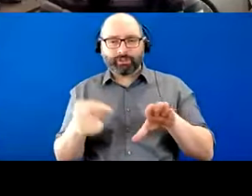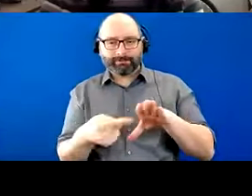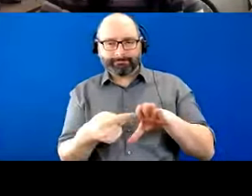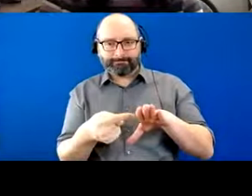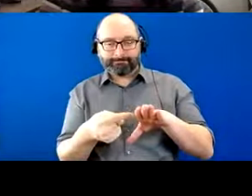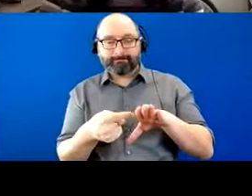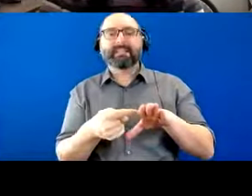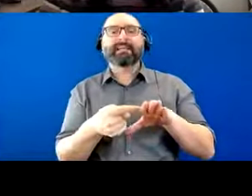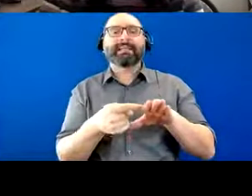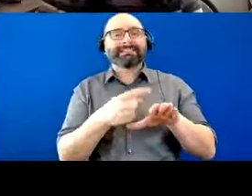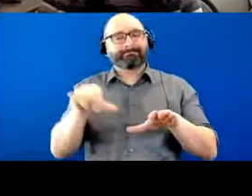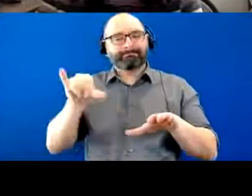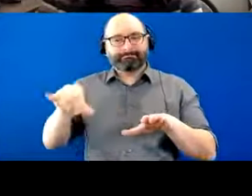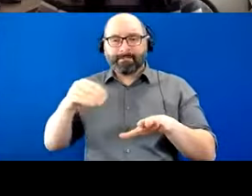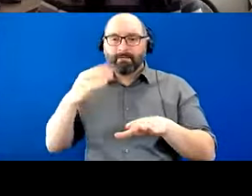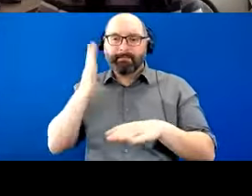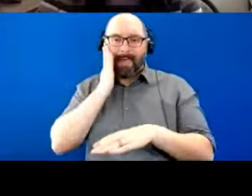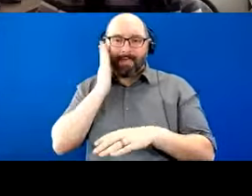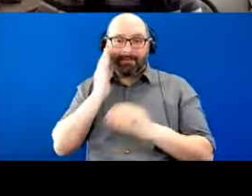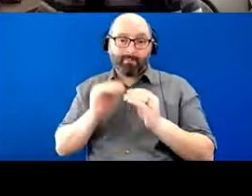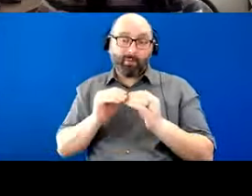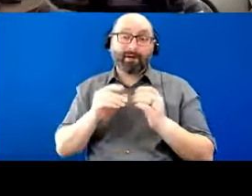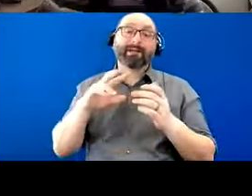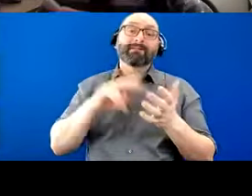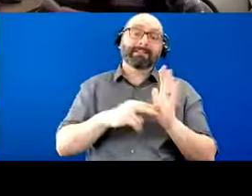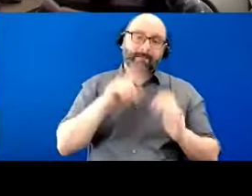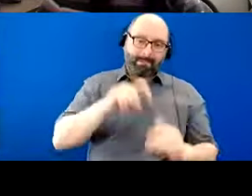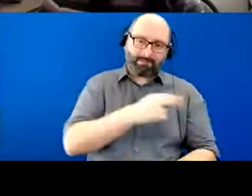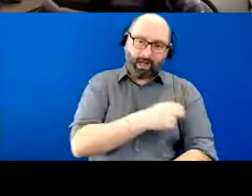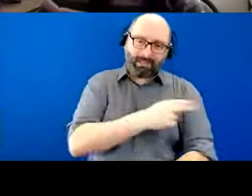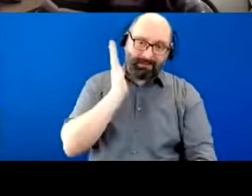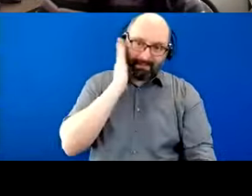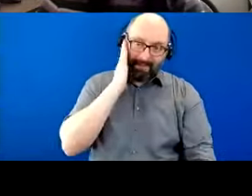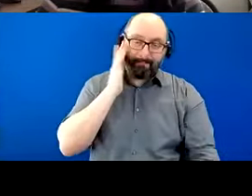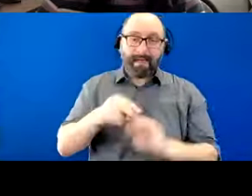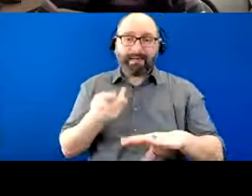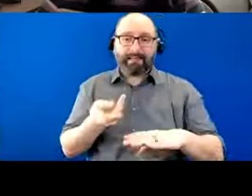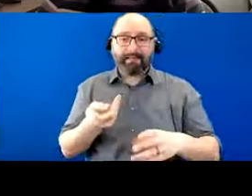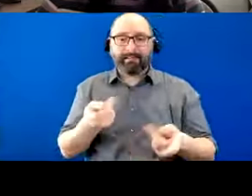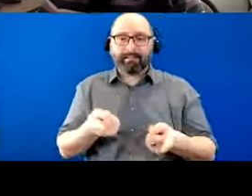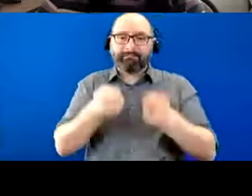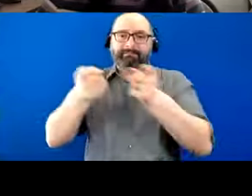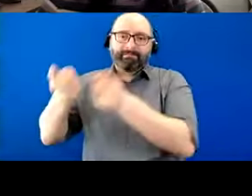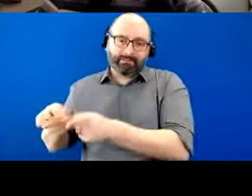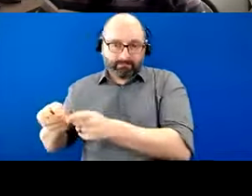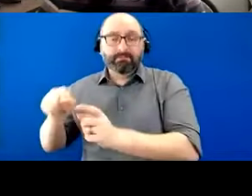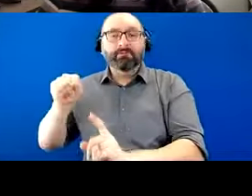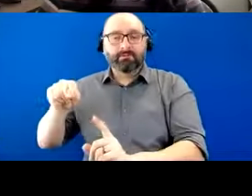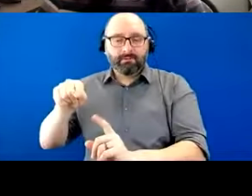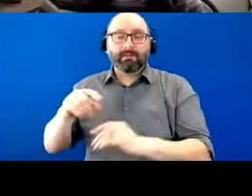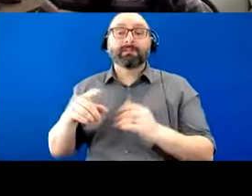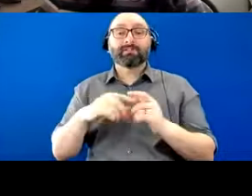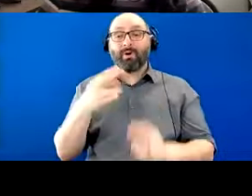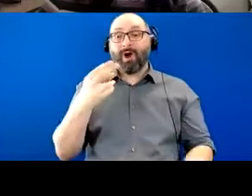more bedbound, and she needed a hospital bed and a Hoyer lift. Hospice was discussed with her at this time, and he was